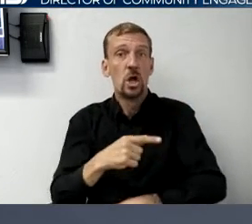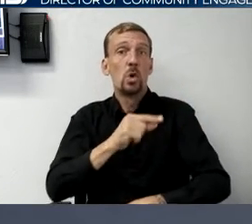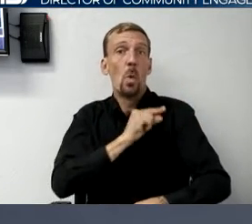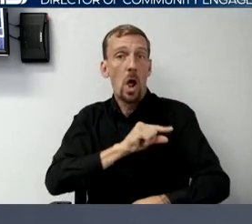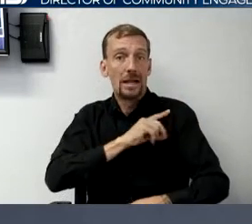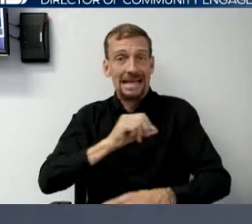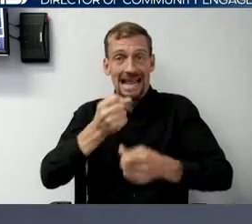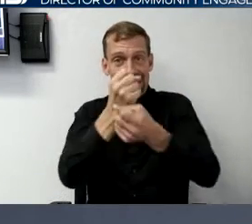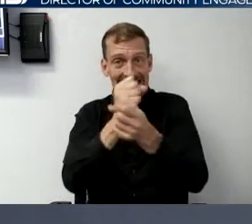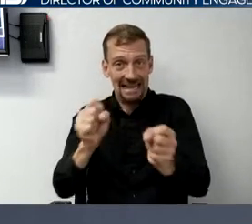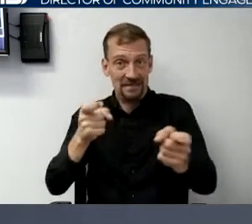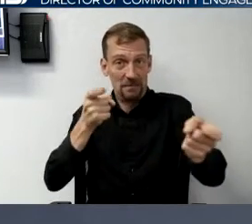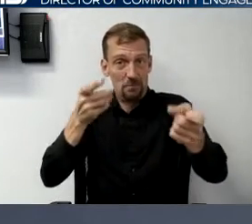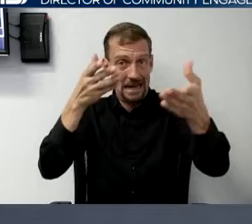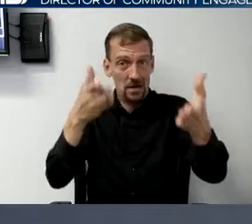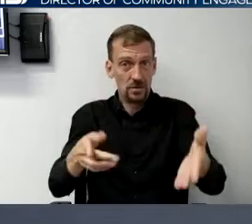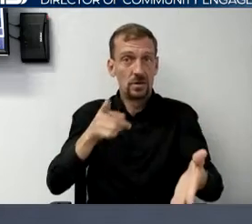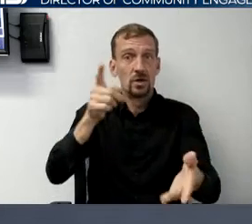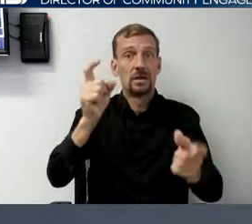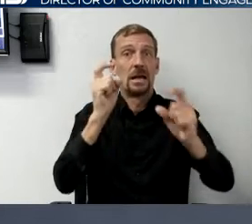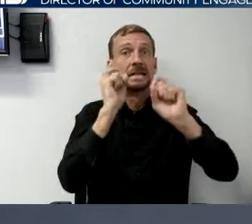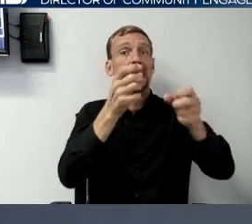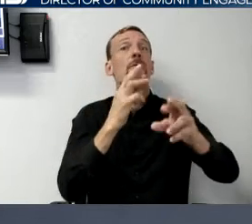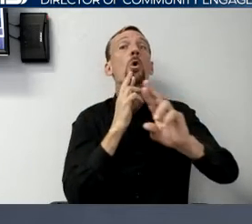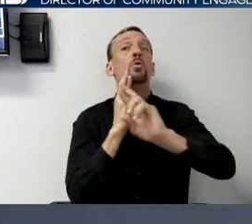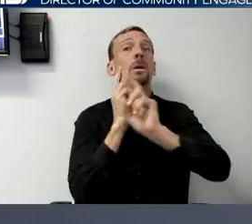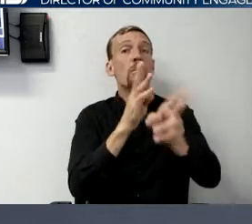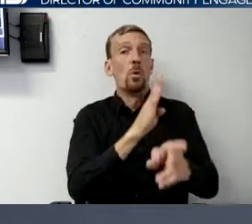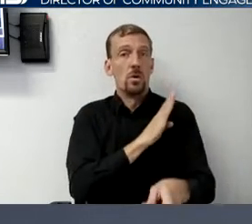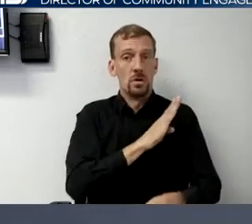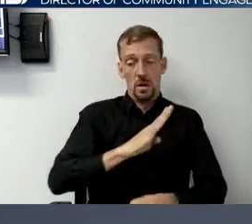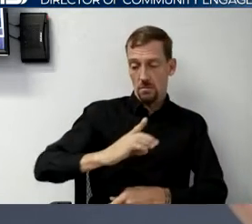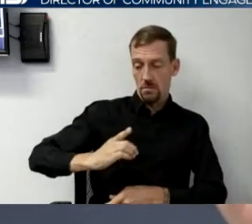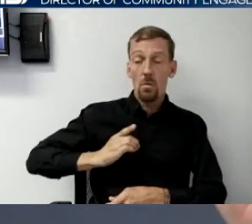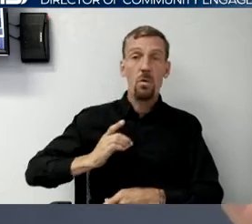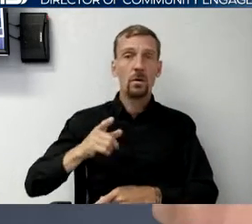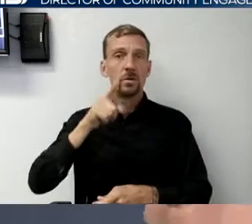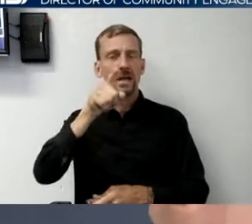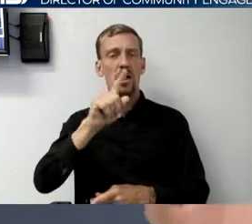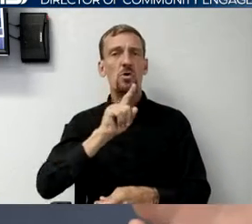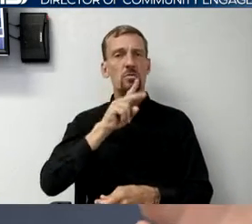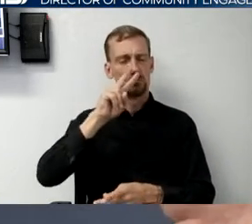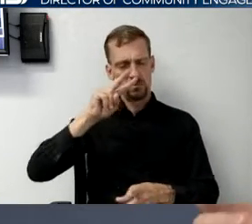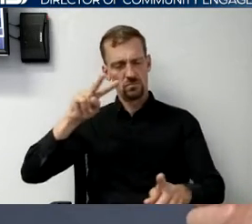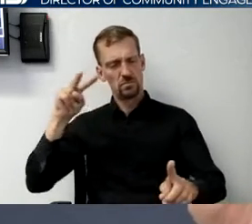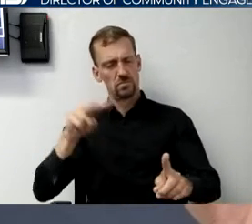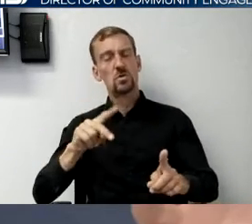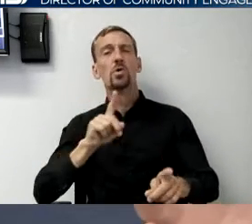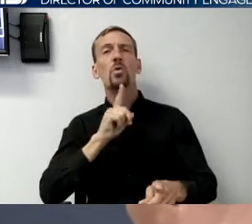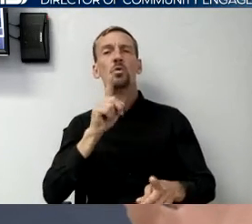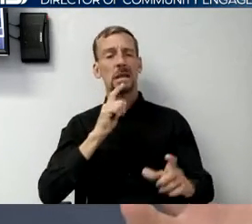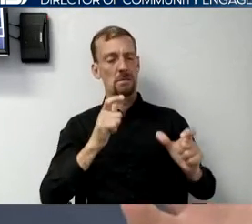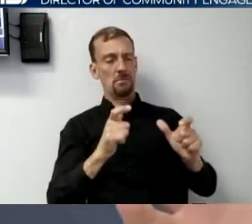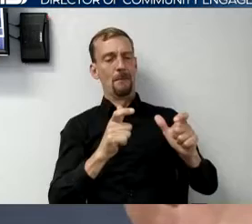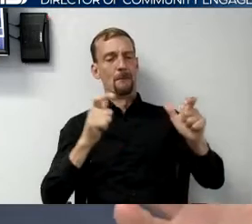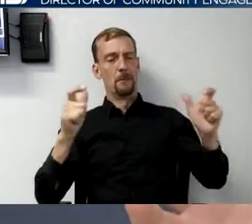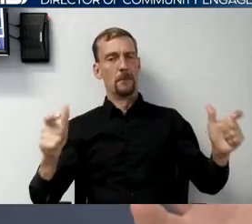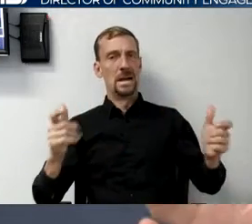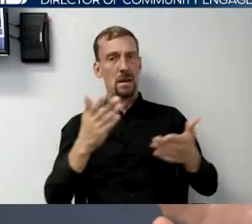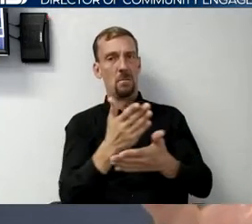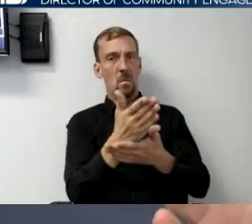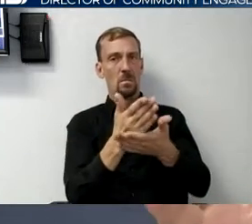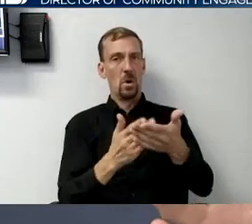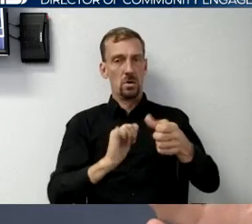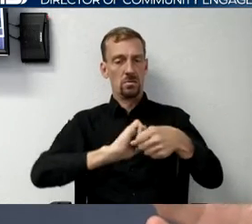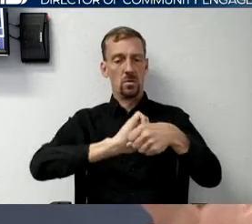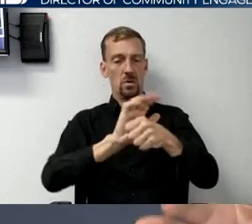she gave a report to our board the other day, looking at a pretty big segment of